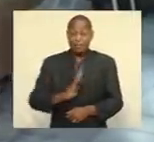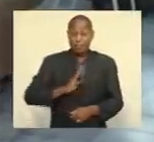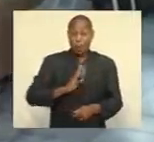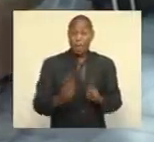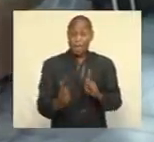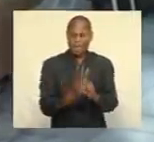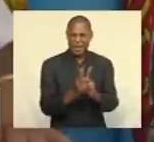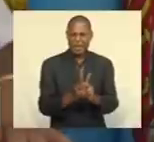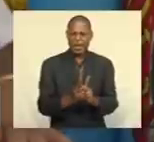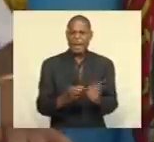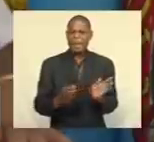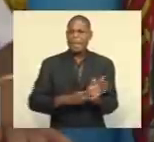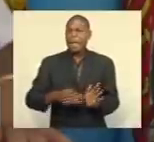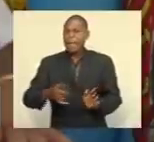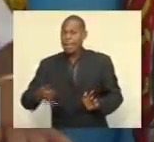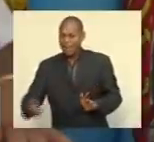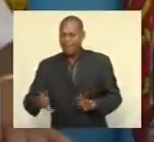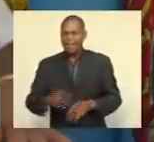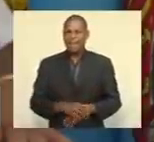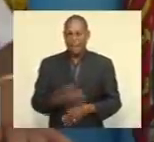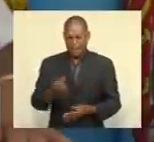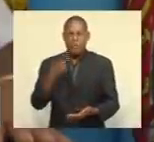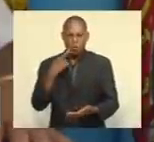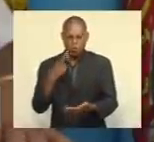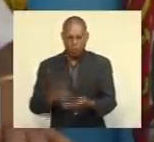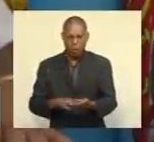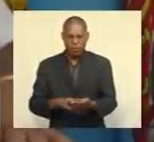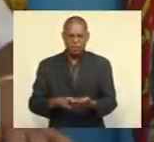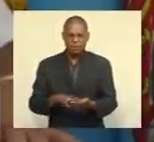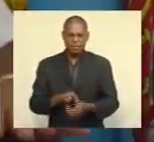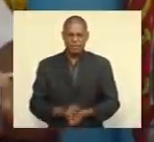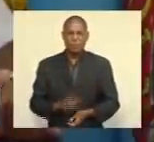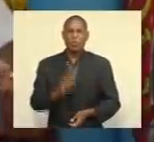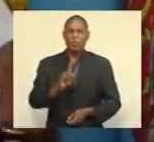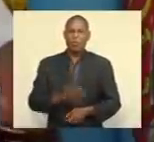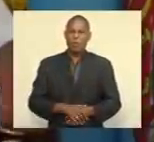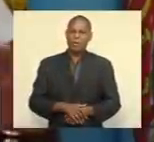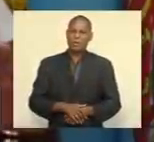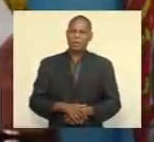have a report from them that we believe will be conclusive.